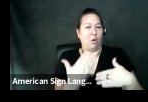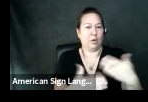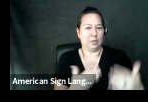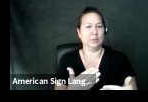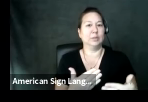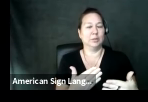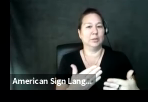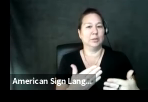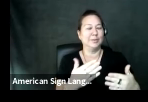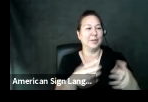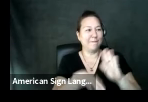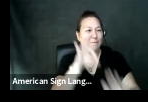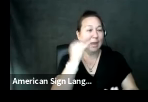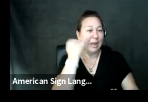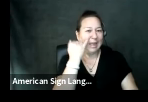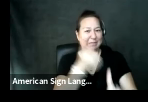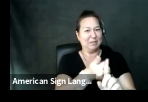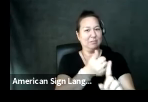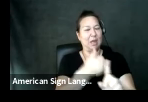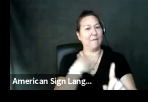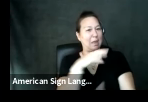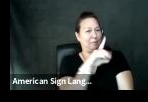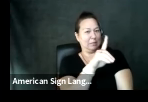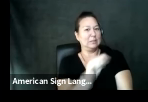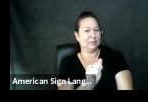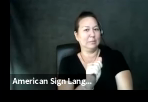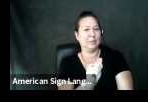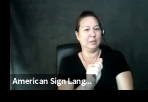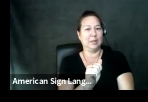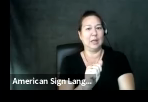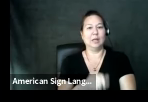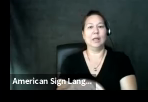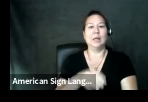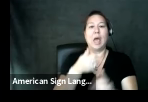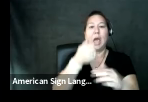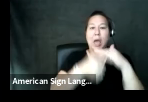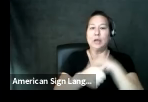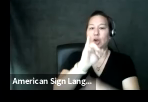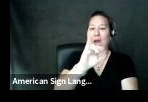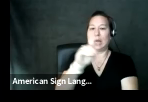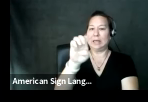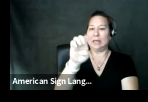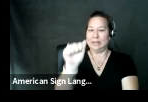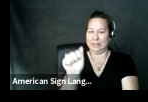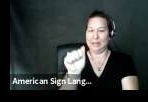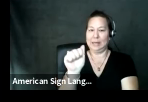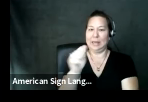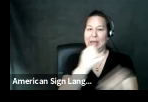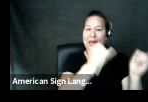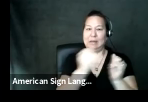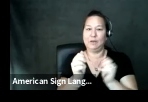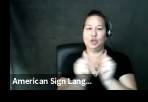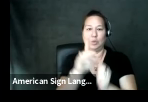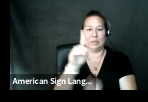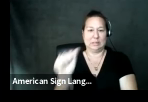IDEA, Individuals with Disabilities Act, defines special education as specially designed instruction that is at no cost to the